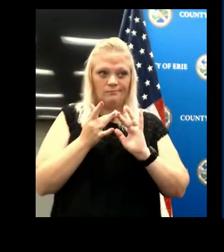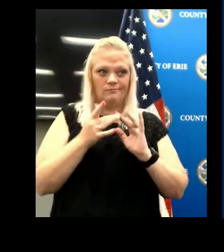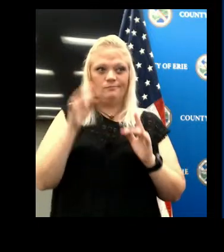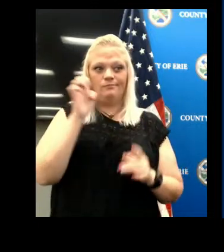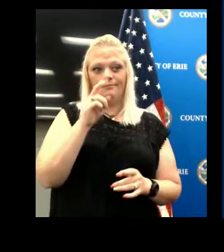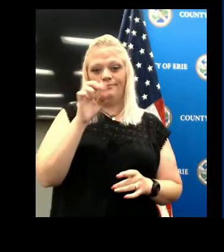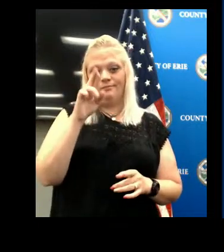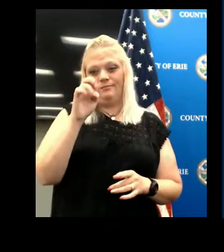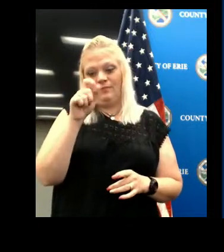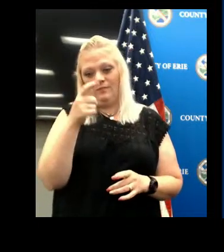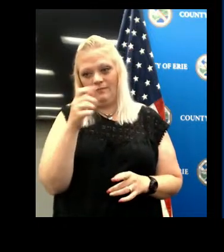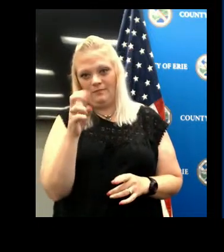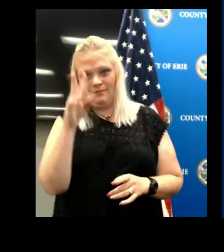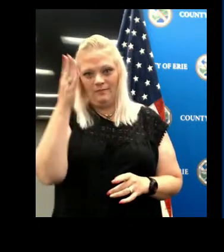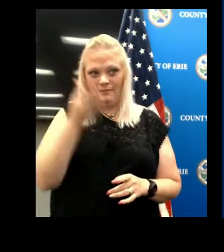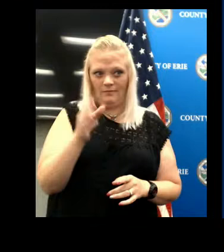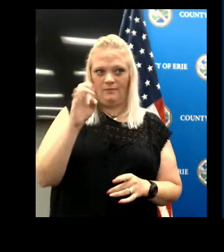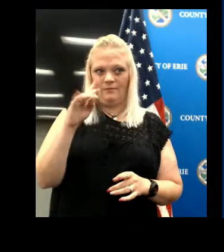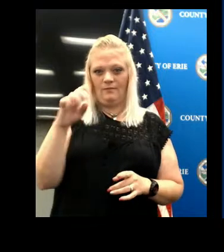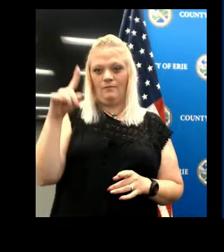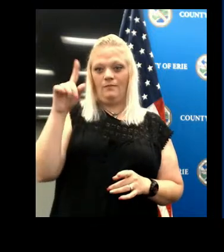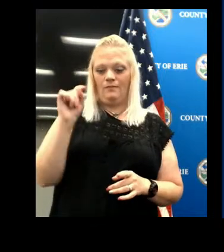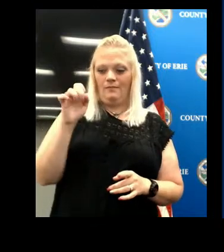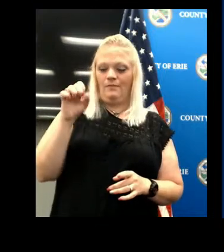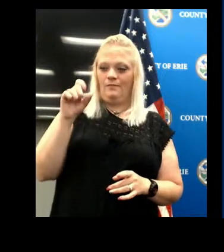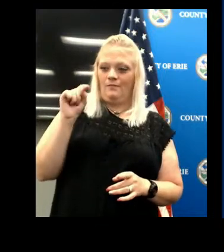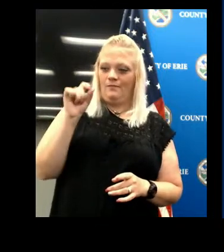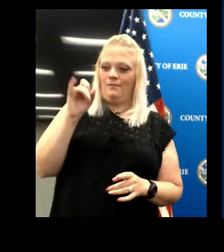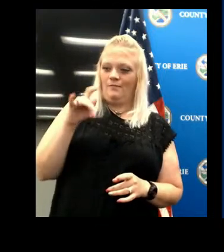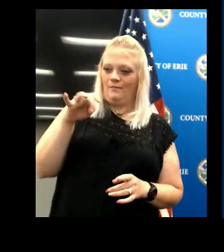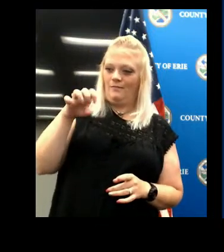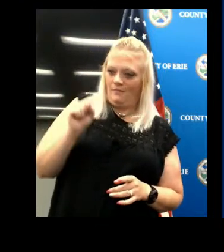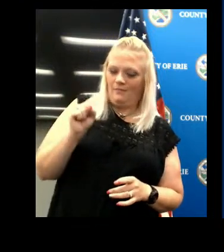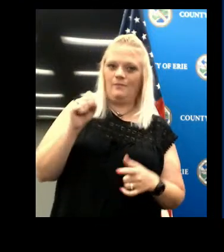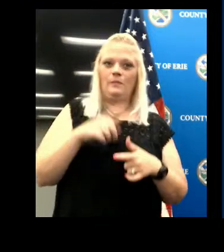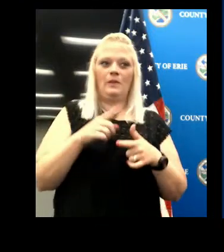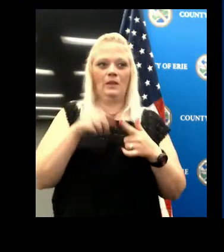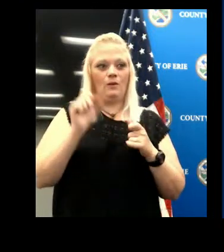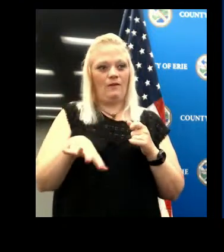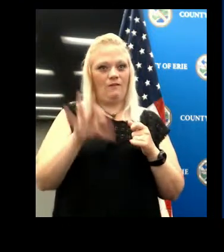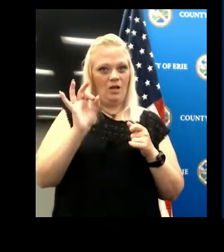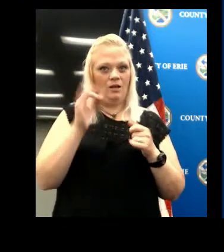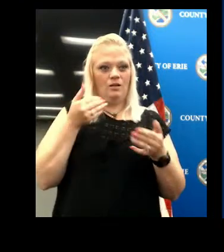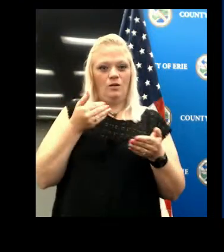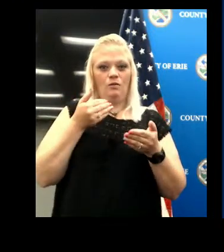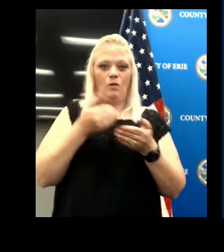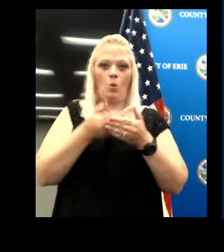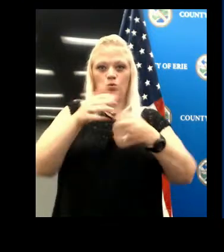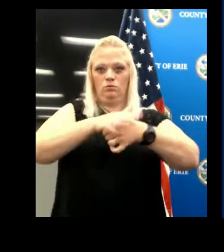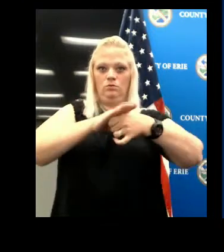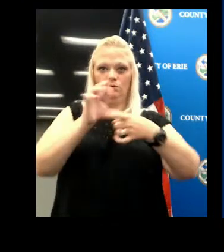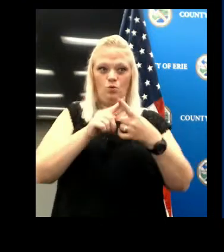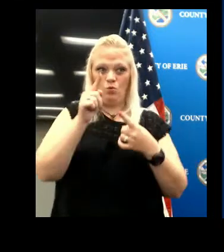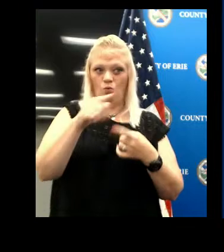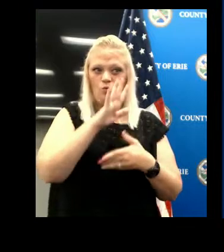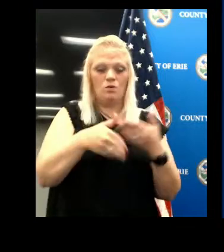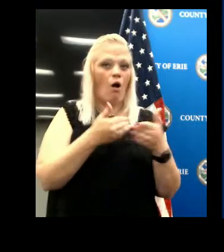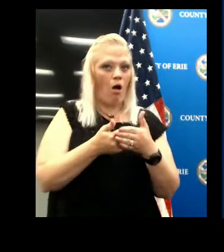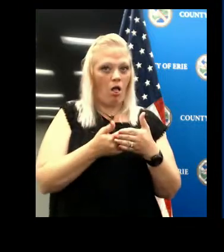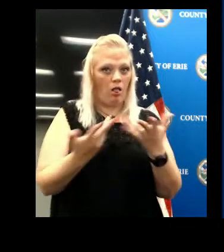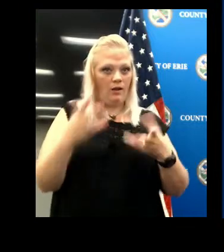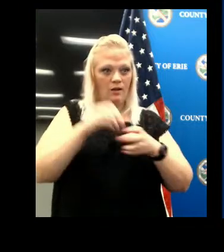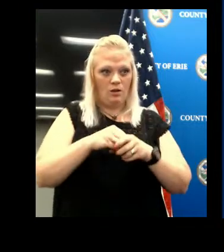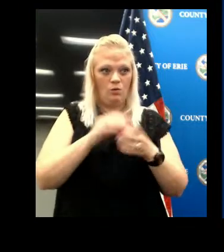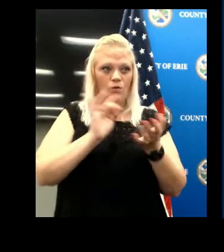to erie.gov/COVID test sites, and you can find the closest site to you. This is all sites. This